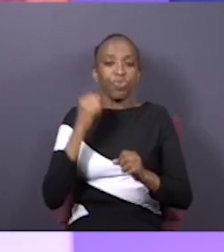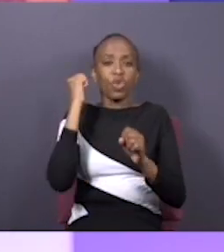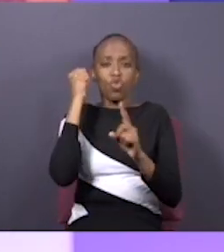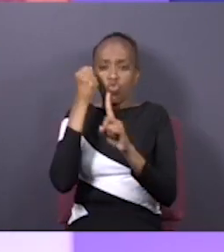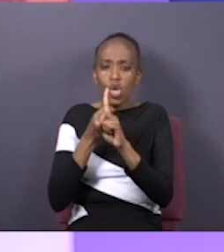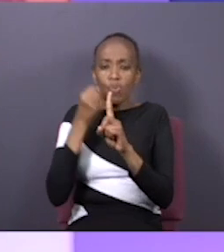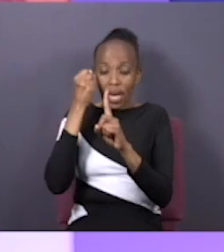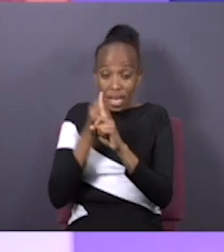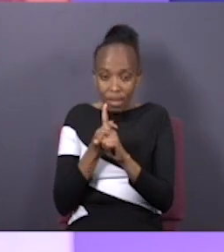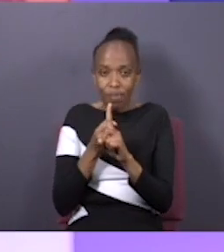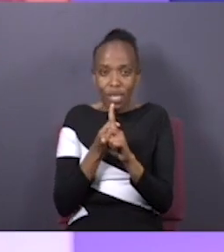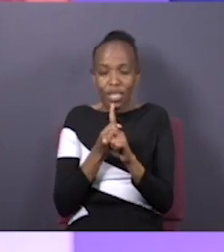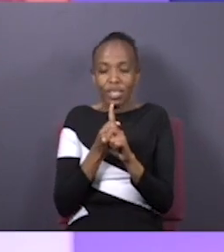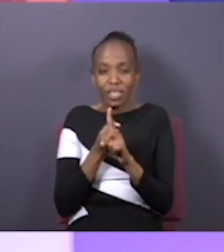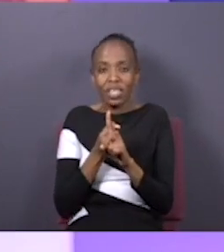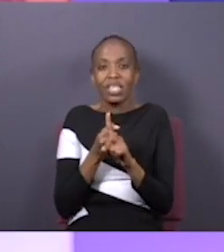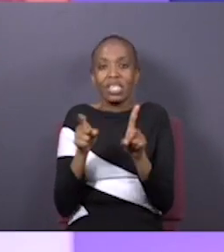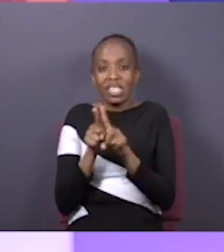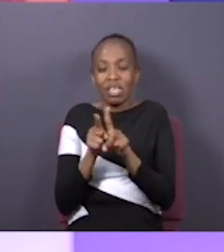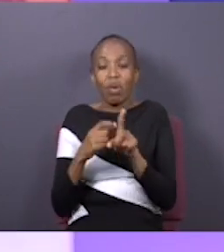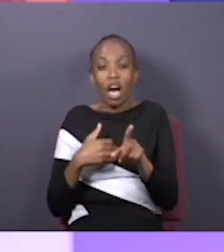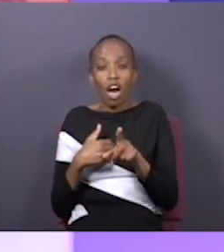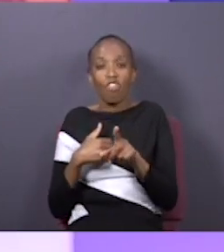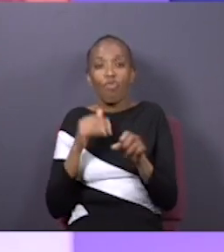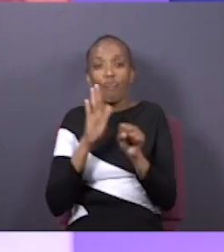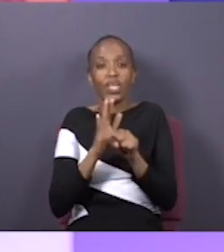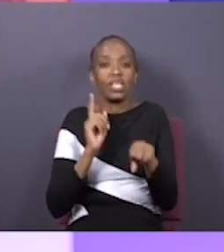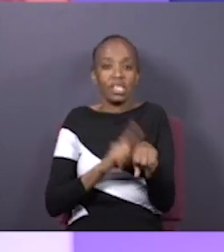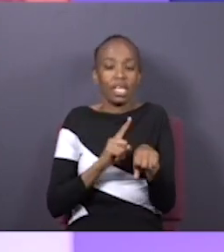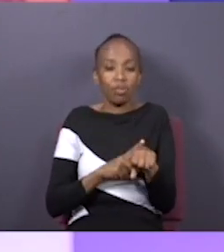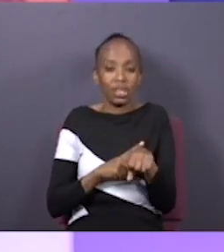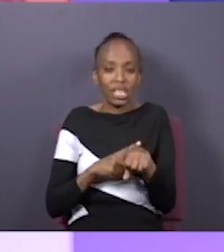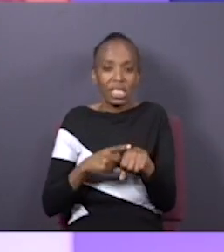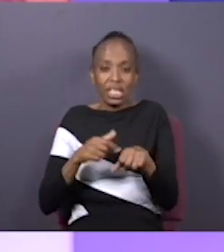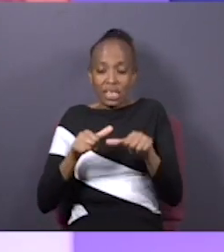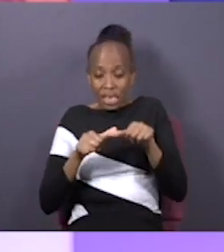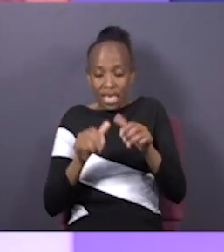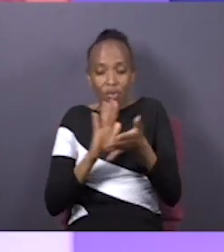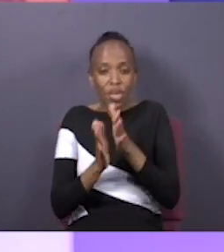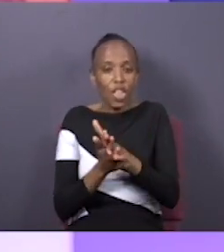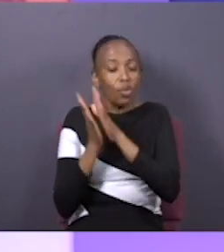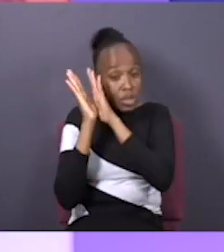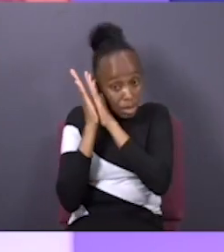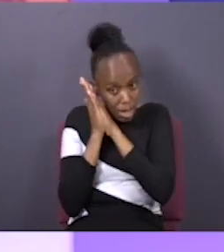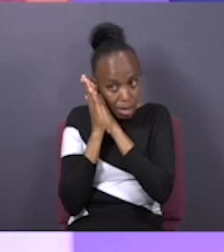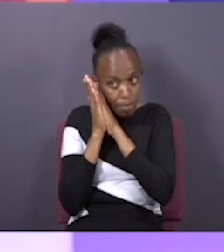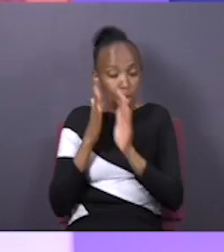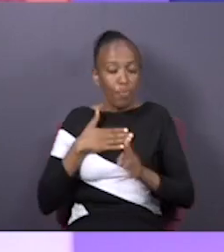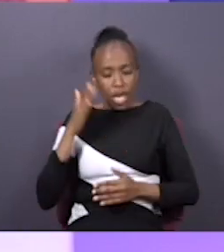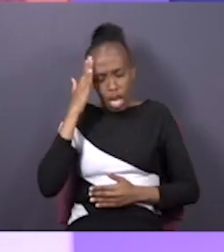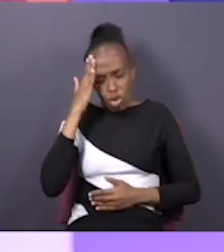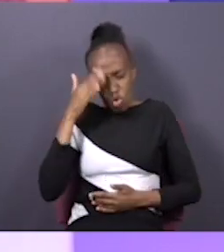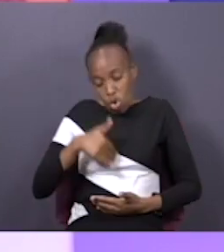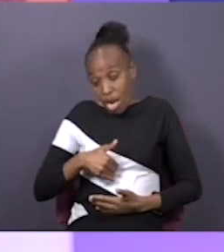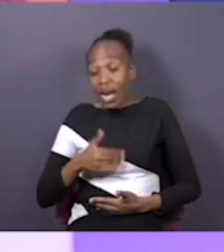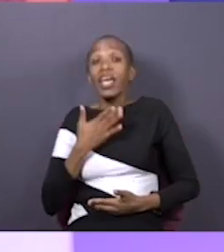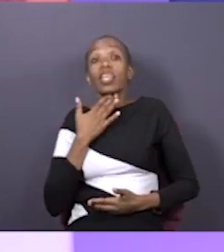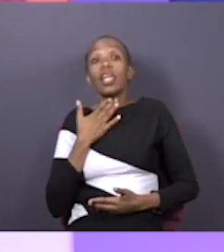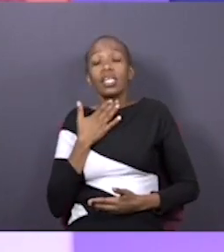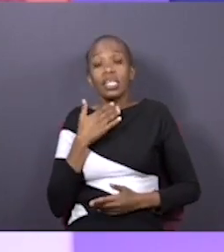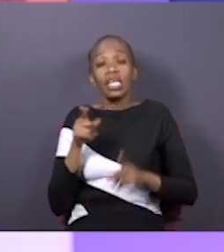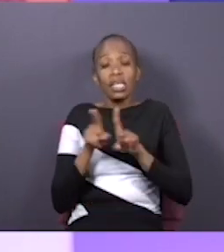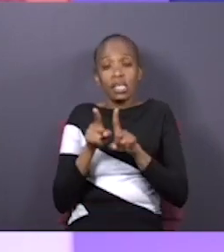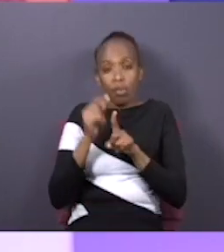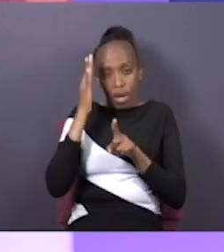I have labored and toiled and have often gone without sleep. I have known hunger and thirst. I